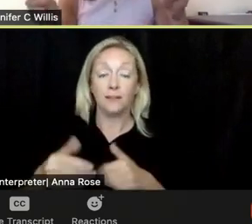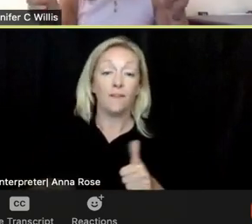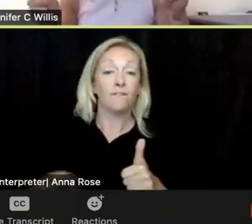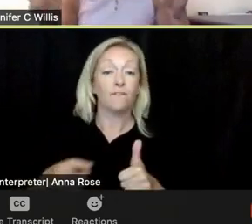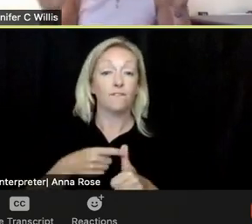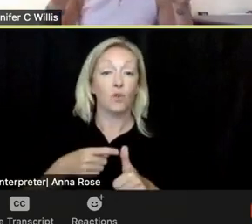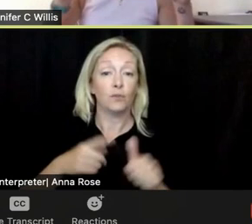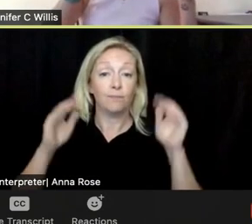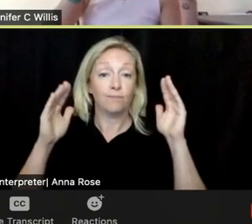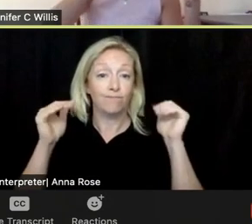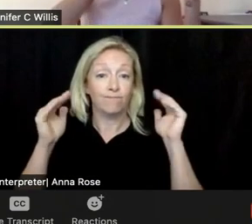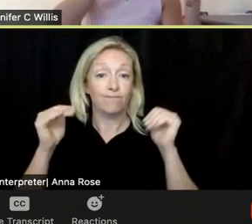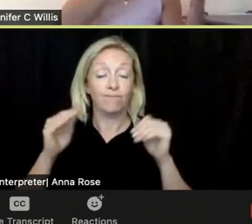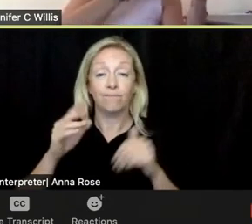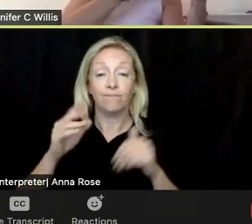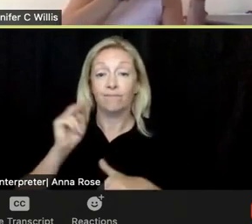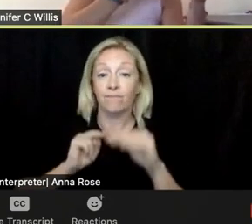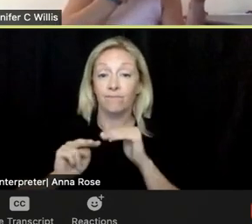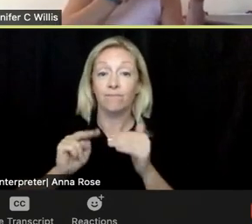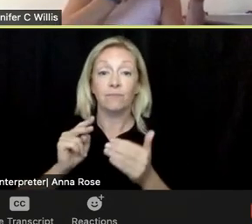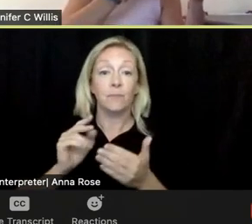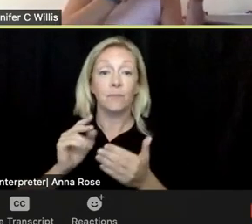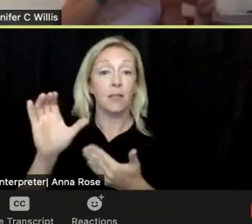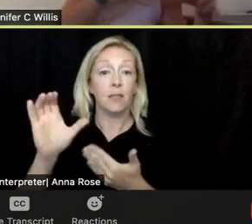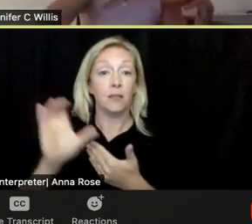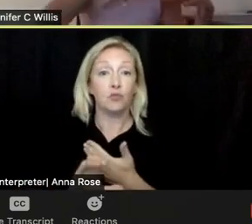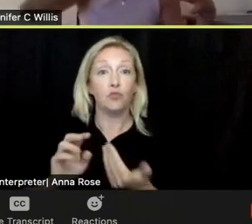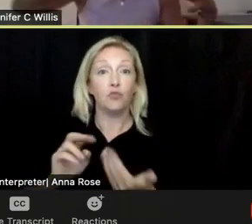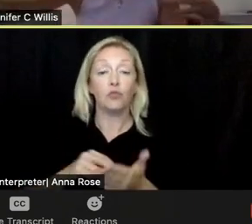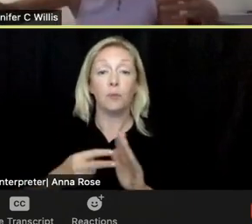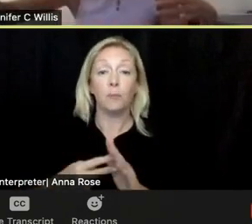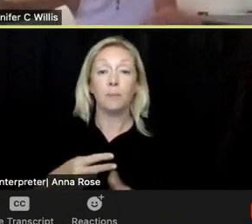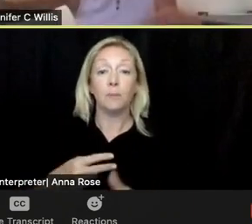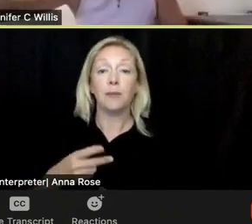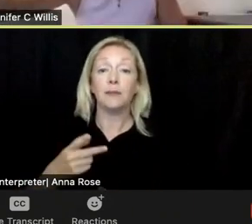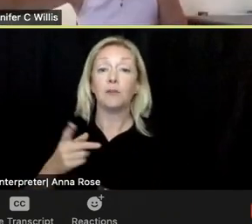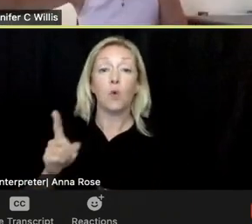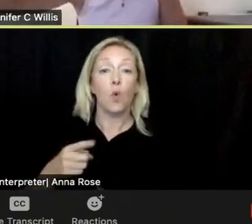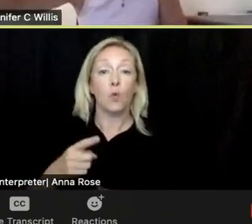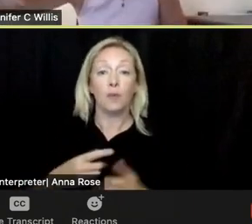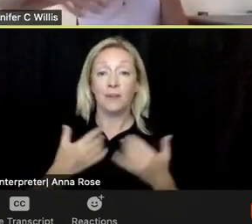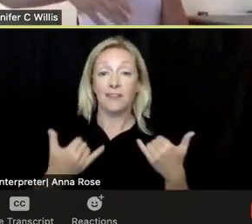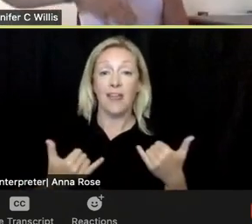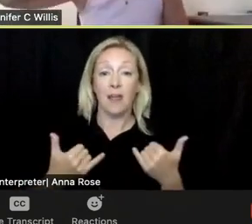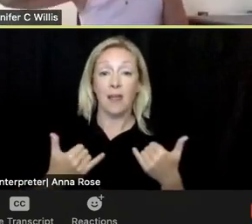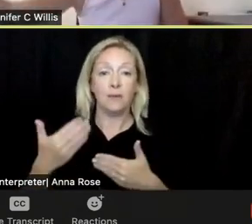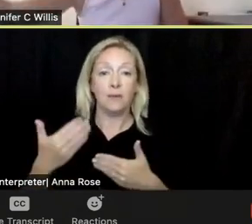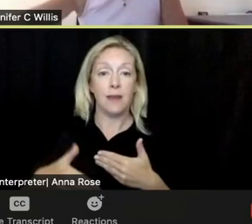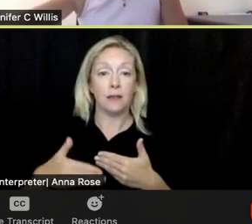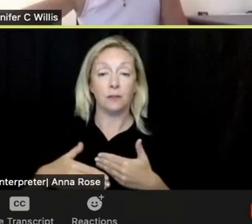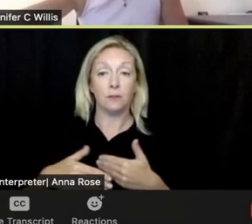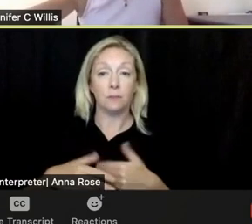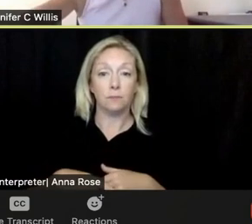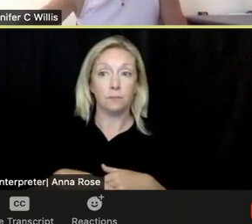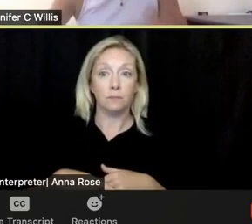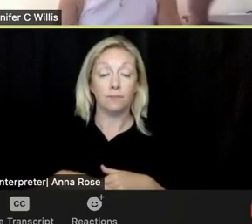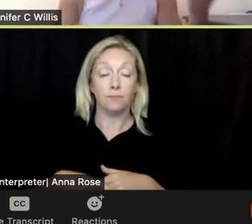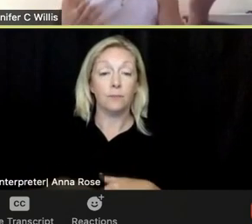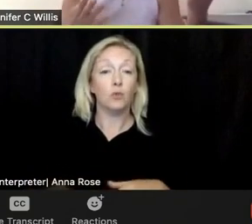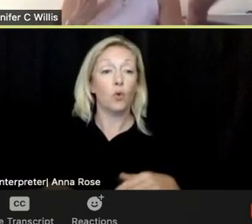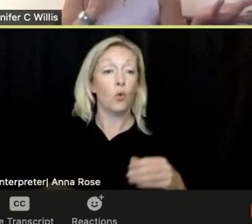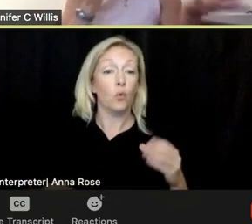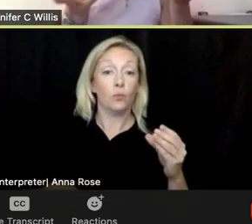anticipation calendar, which is simply one object that represents the next activity that's going to happen, and a finish bin.